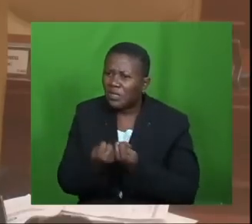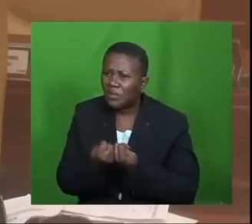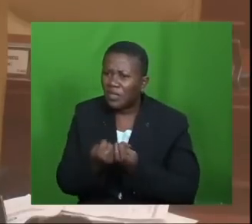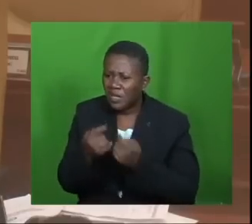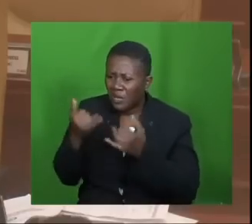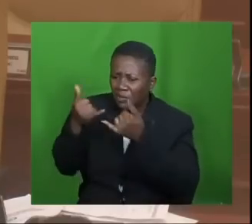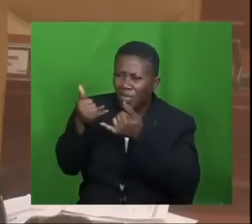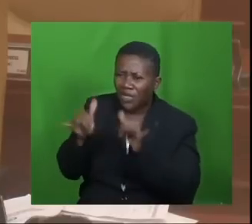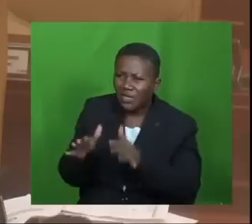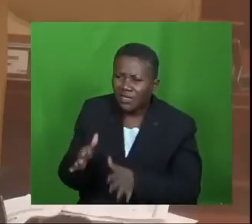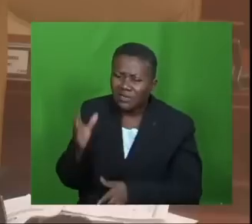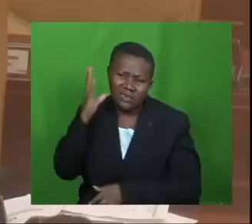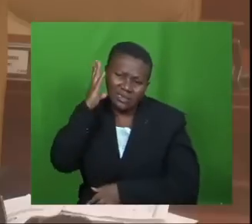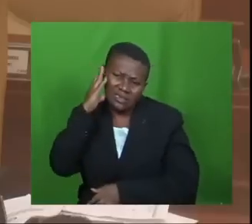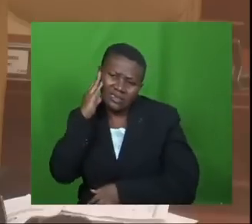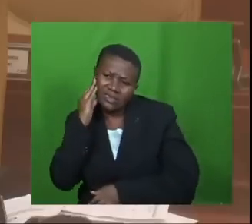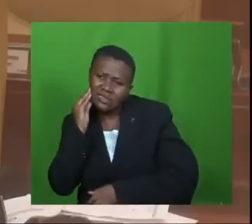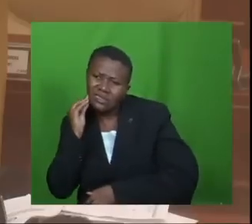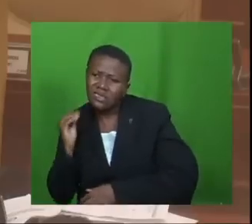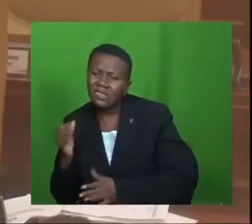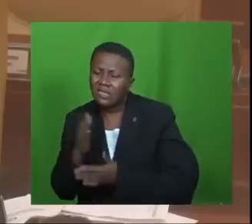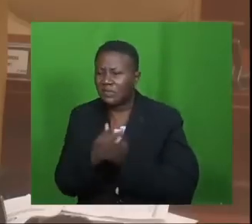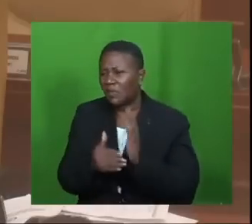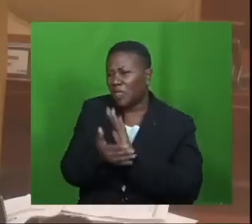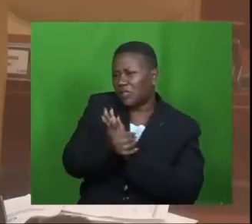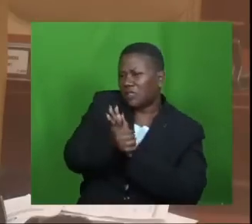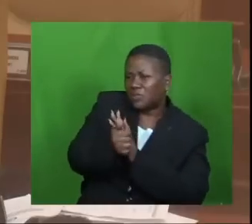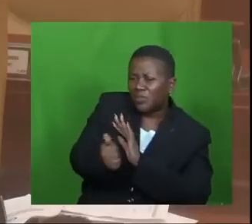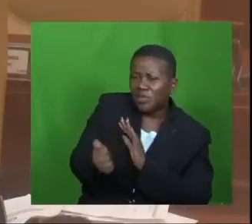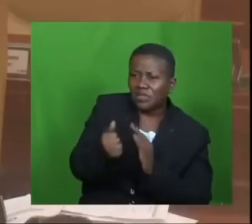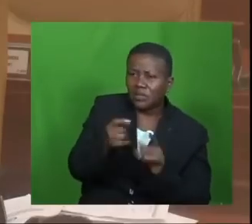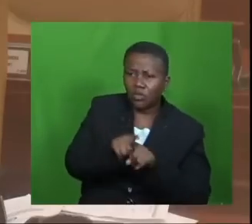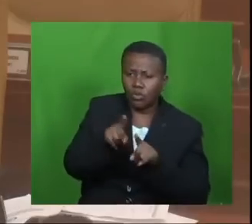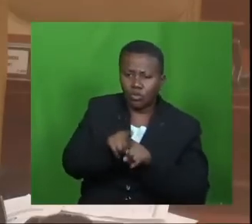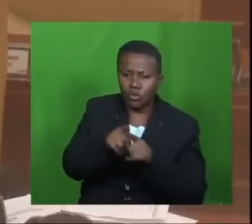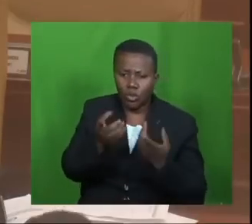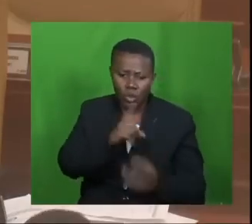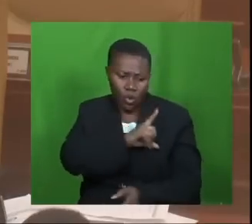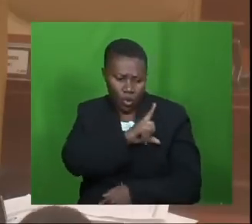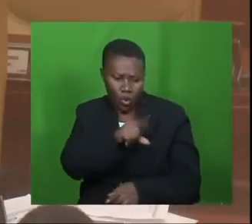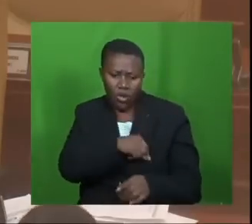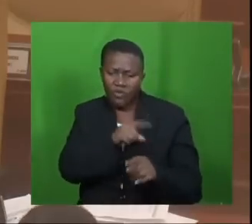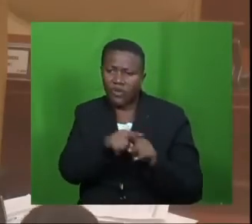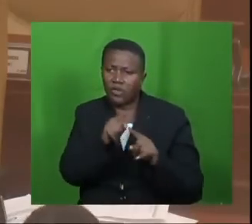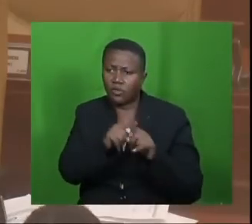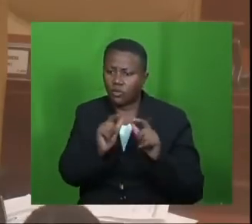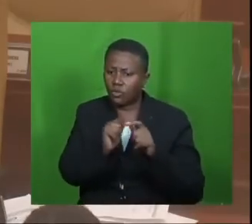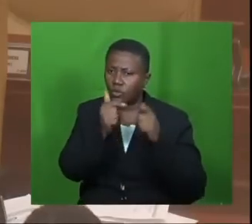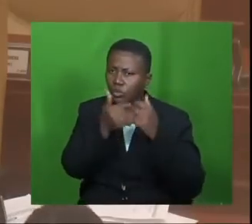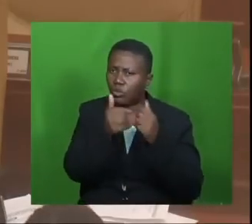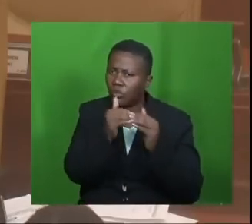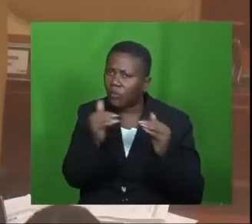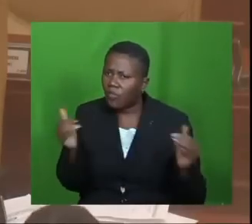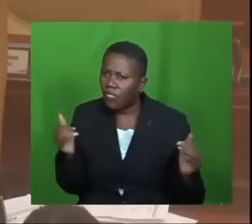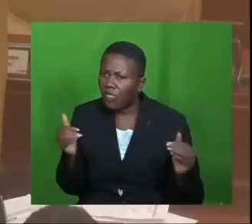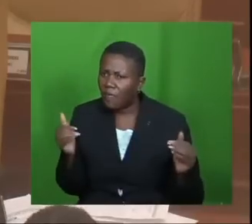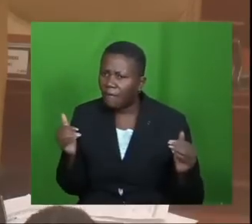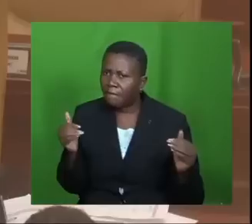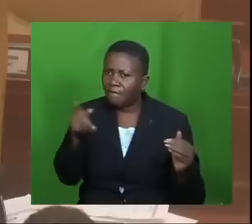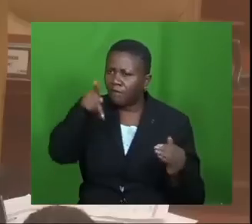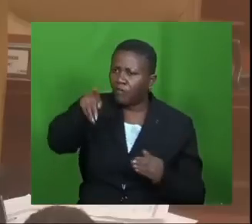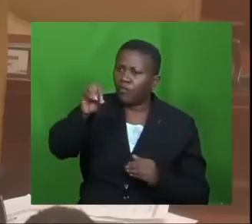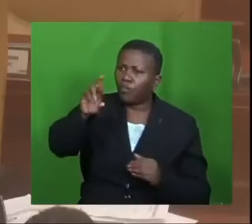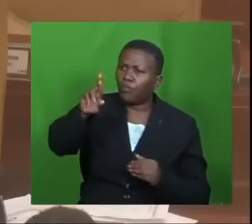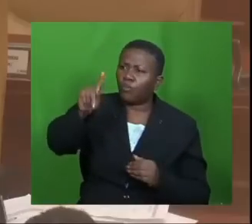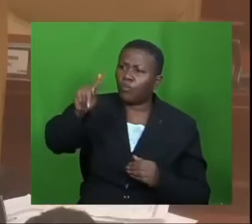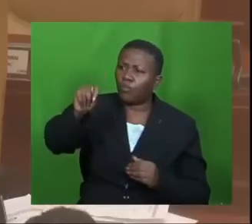Ghanaians were hoping that at least we'll qualify from the group stages to the next level. We lost to Portugal. We came back